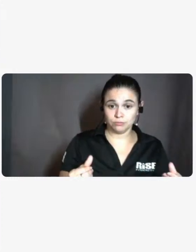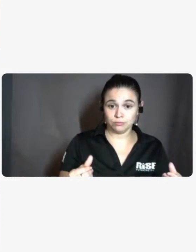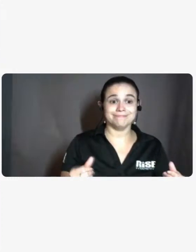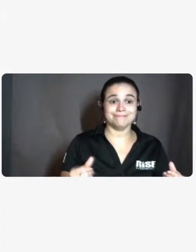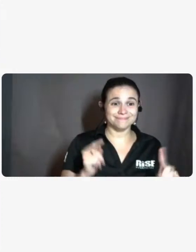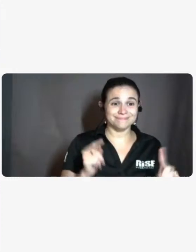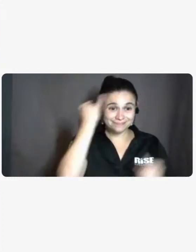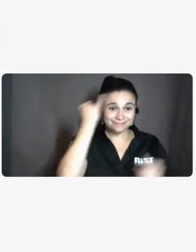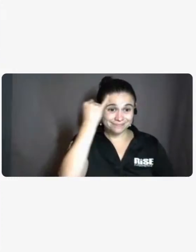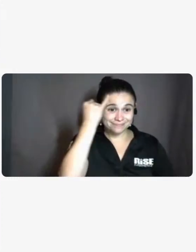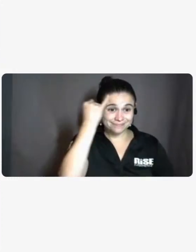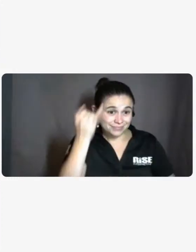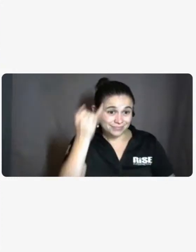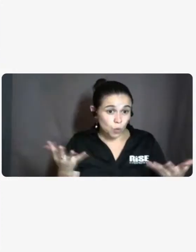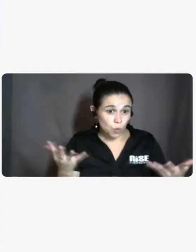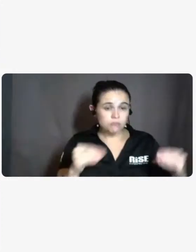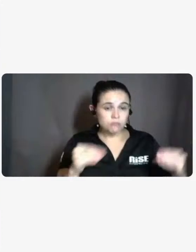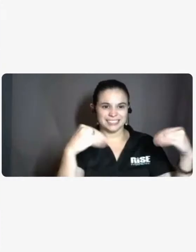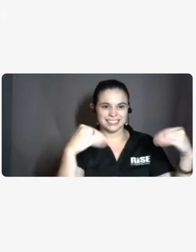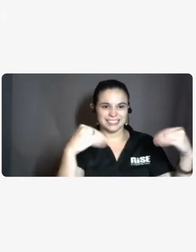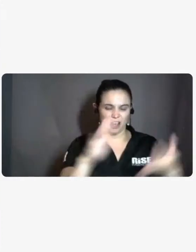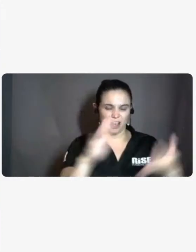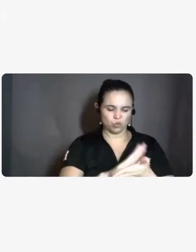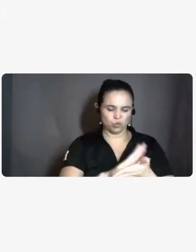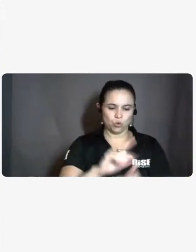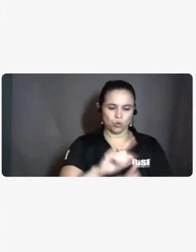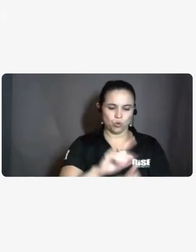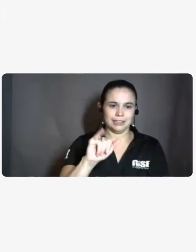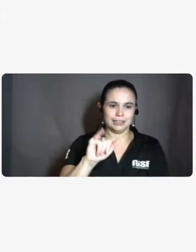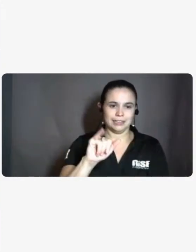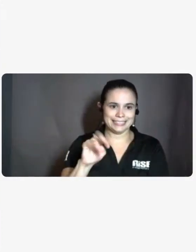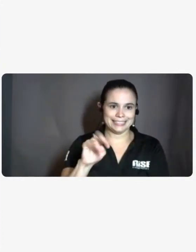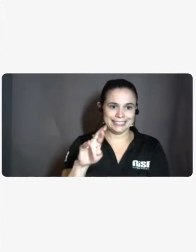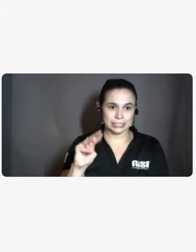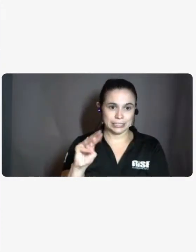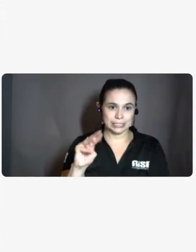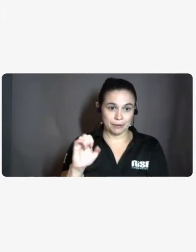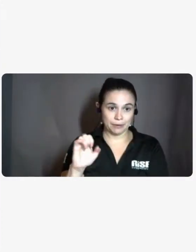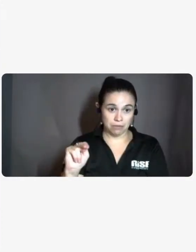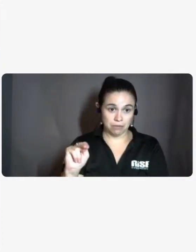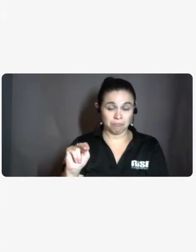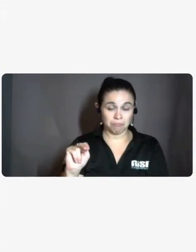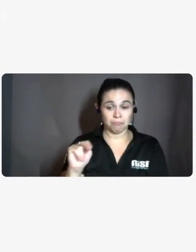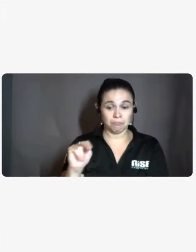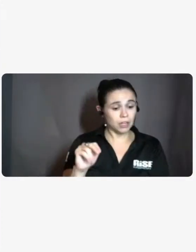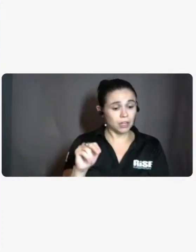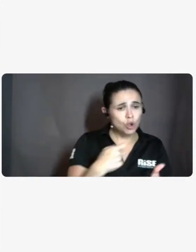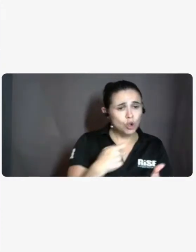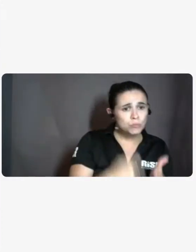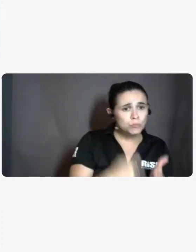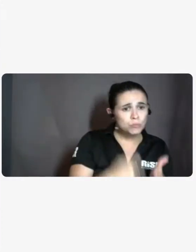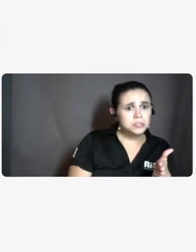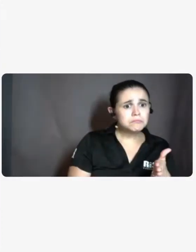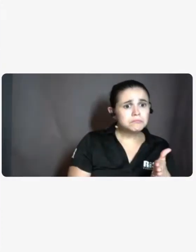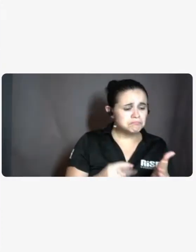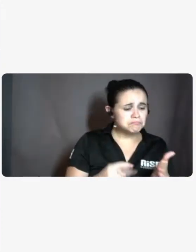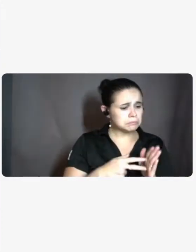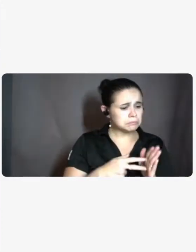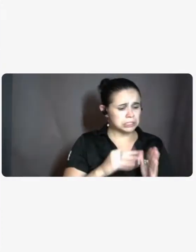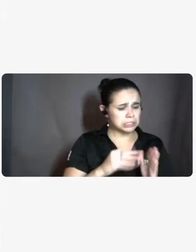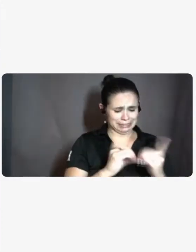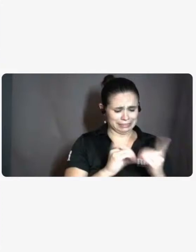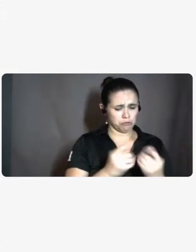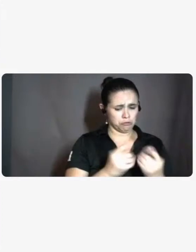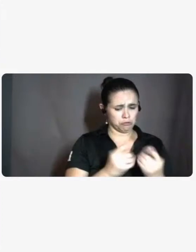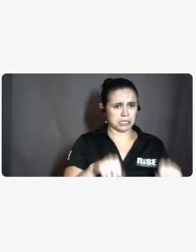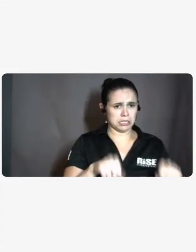at a price that will allow the district to move into a new school. And that ability to move into a new